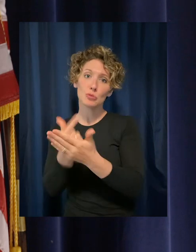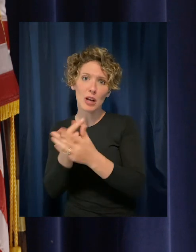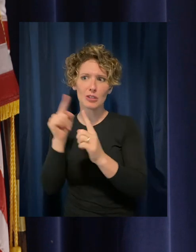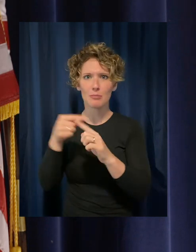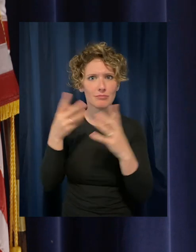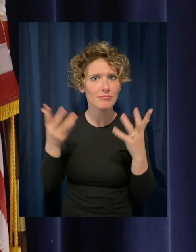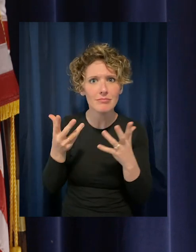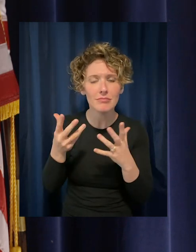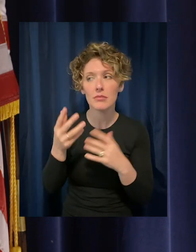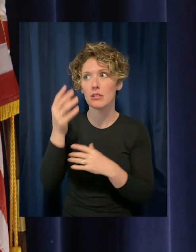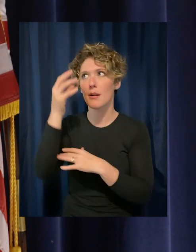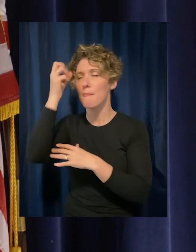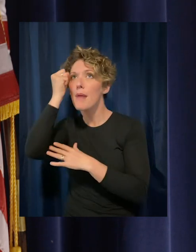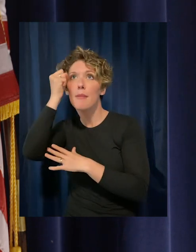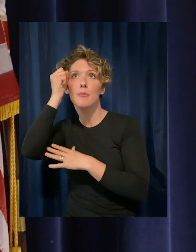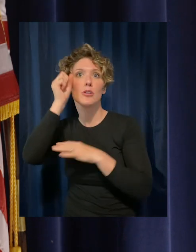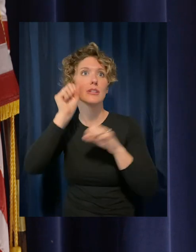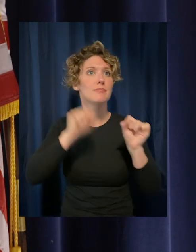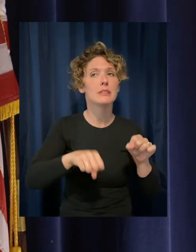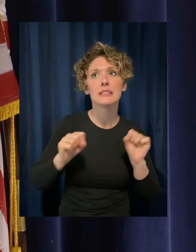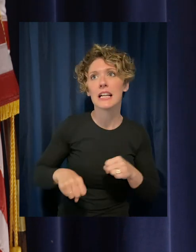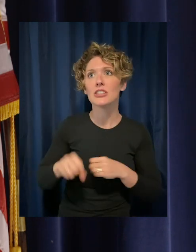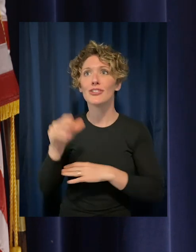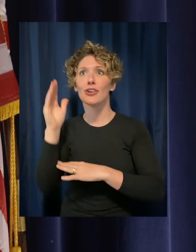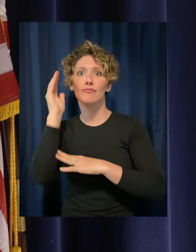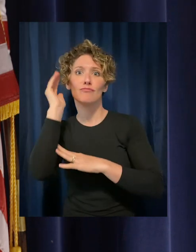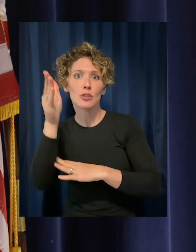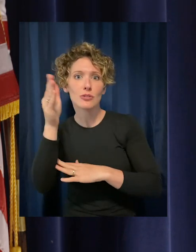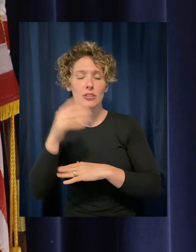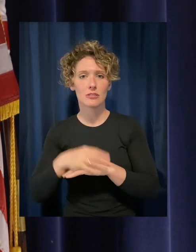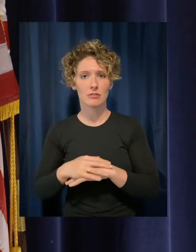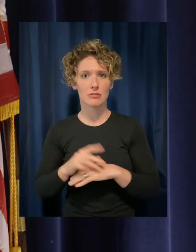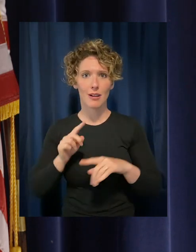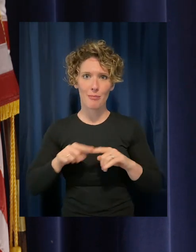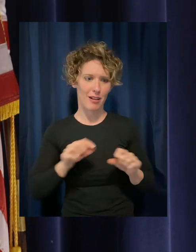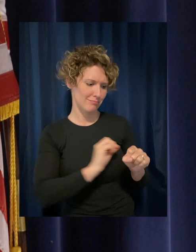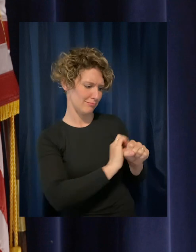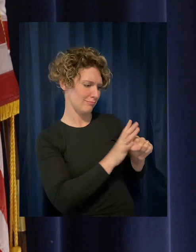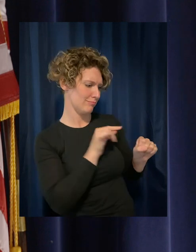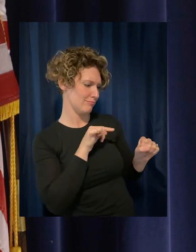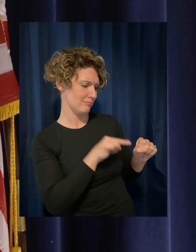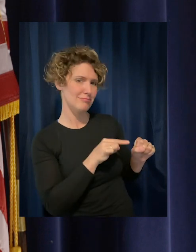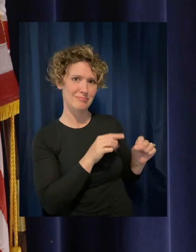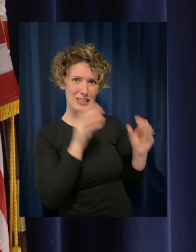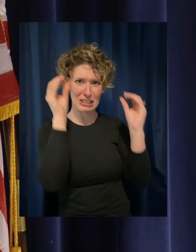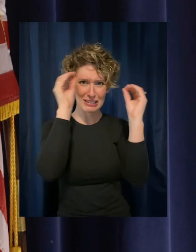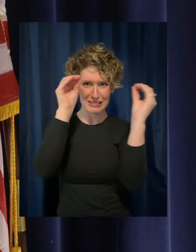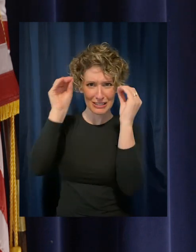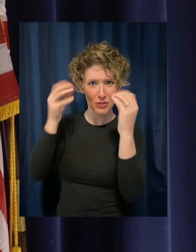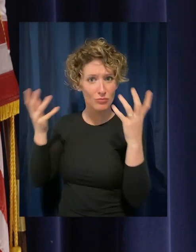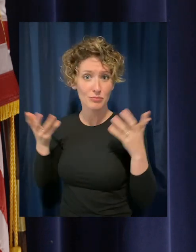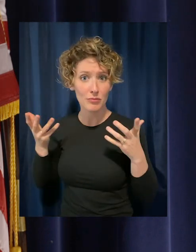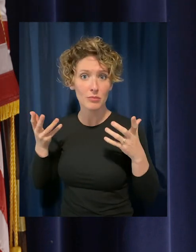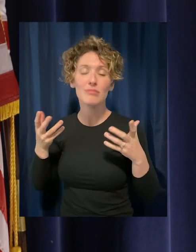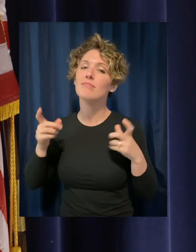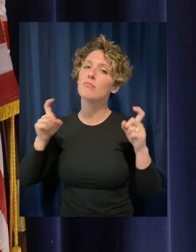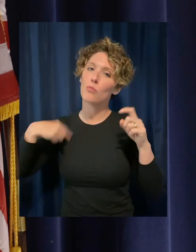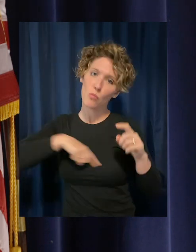and the future, but if there's anything to learn from this pandemic, it's that we need to take stock of where we are right